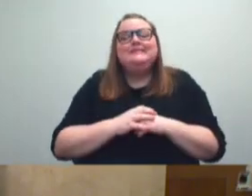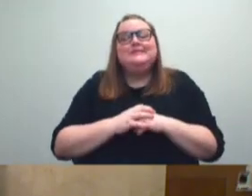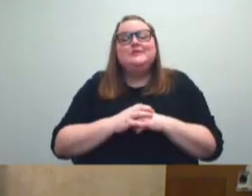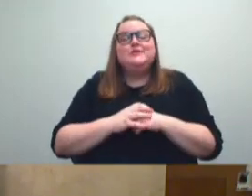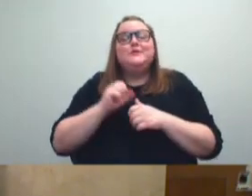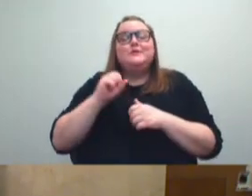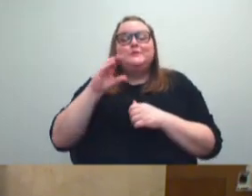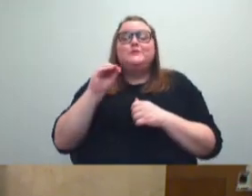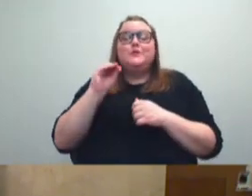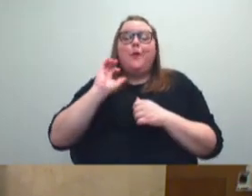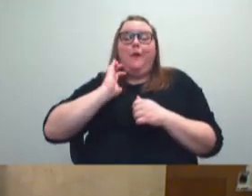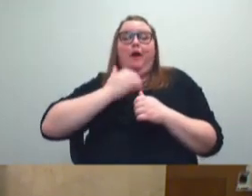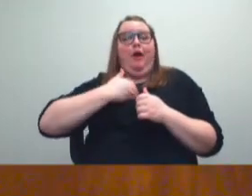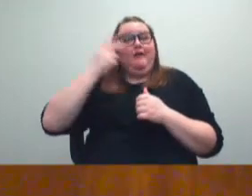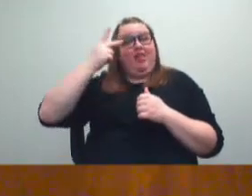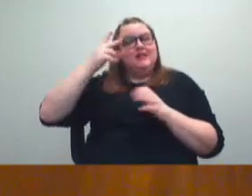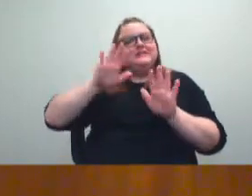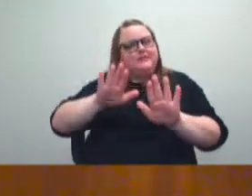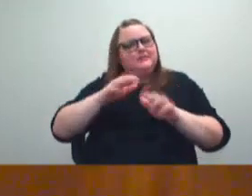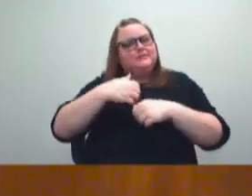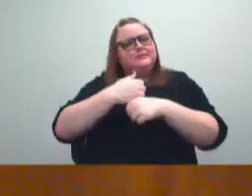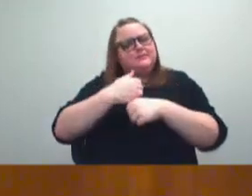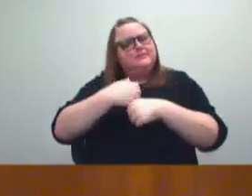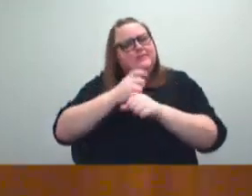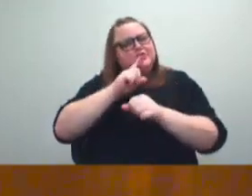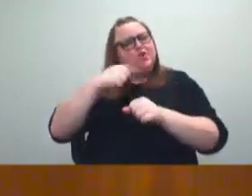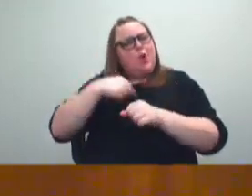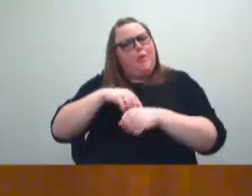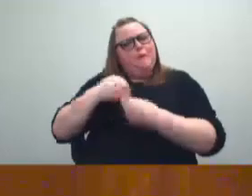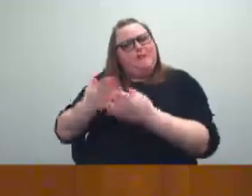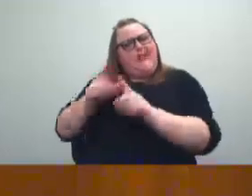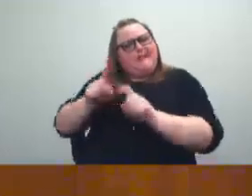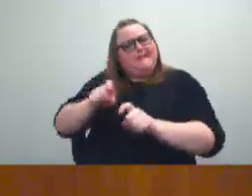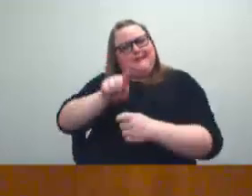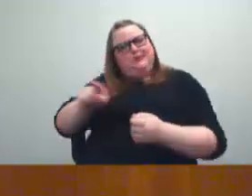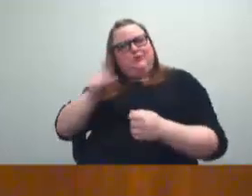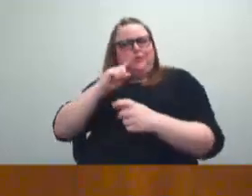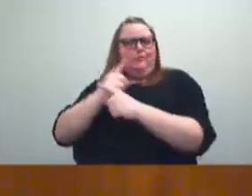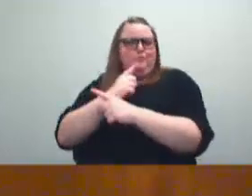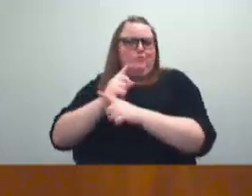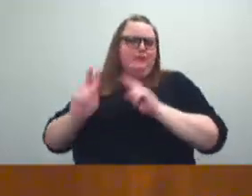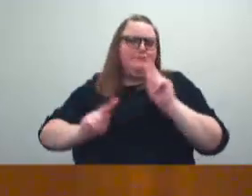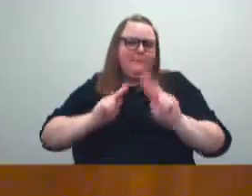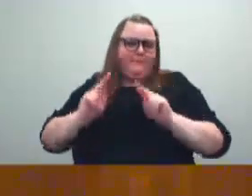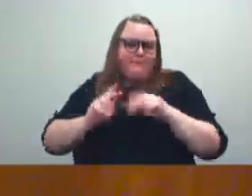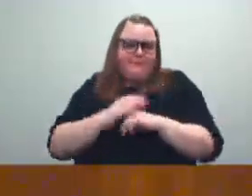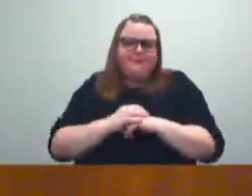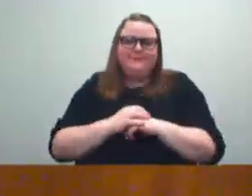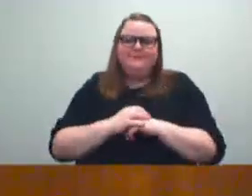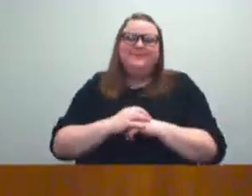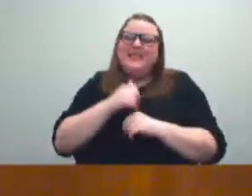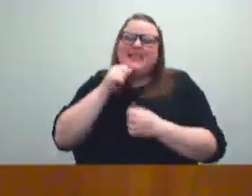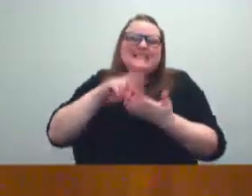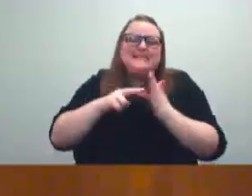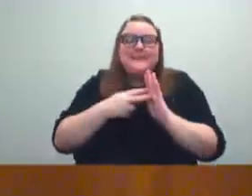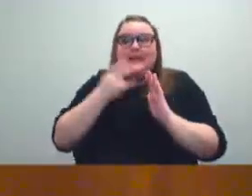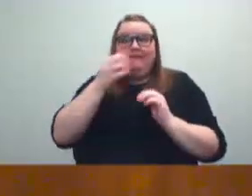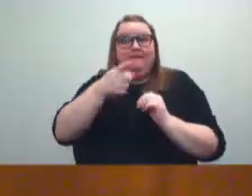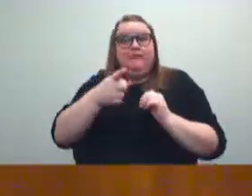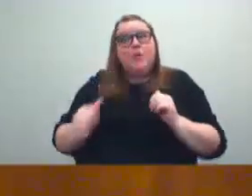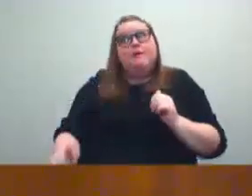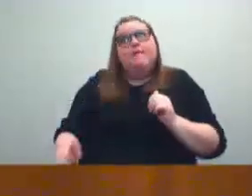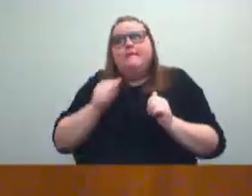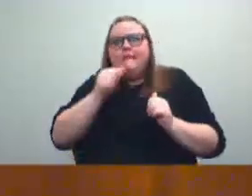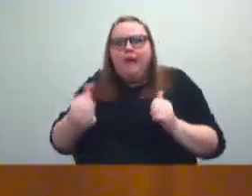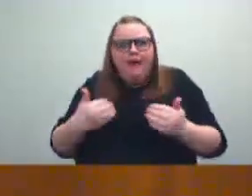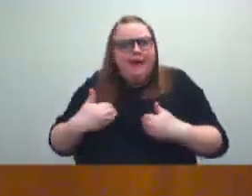has been, we want to make sure that we are testing appropriately. It doesn't mean that we wouldn't test if you weren't symptomatic, but you still